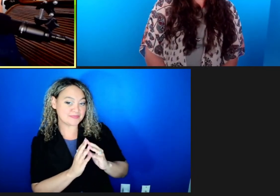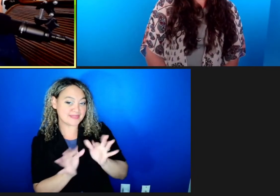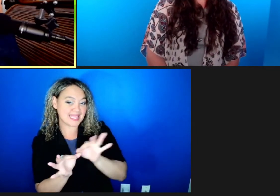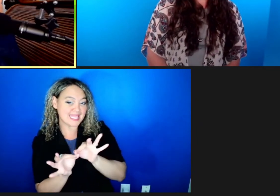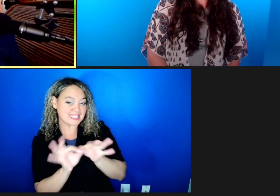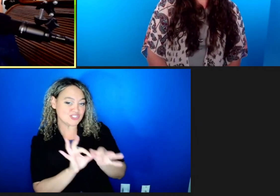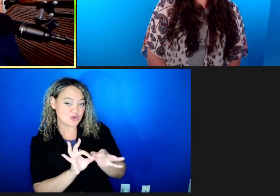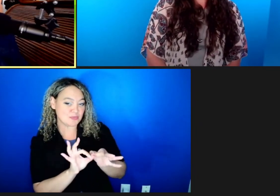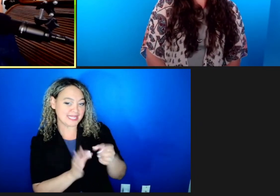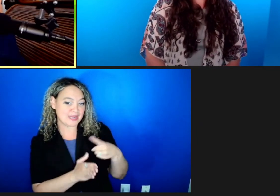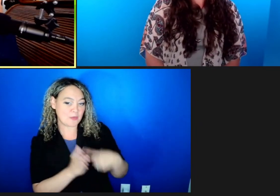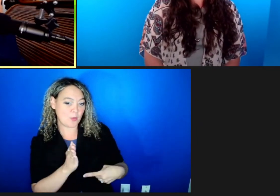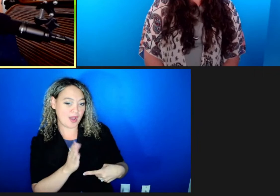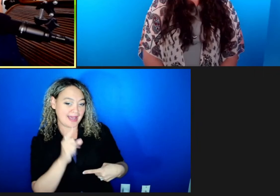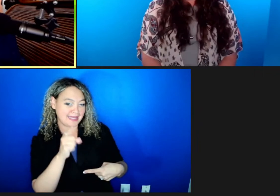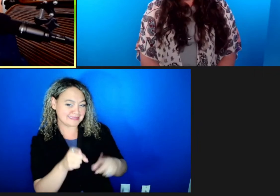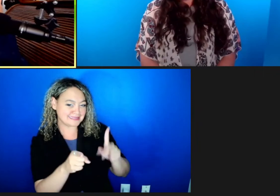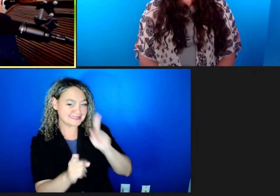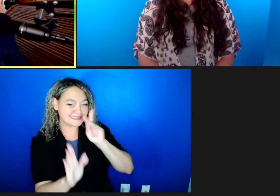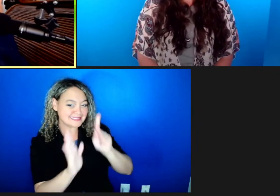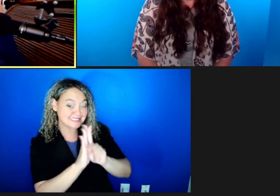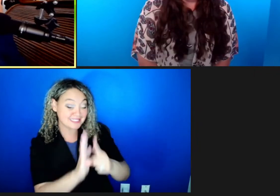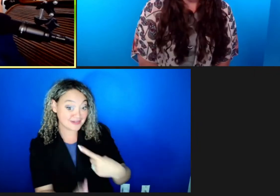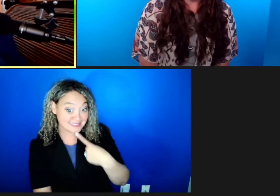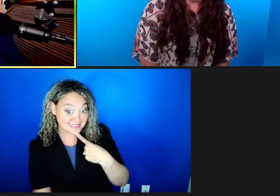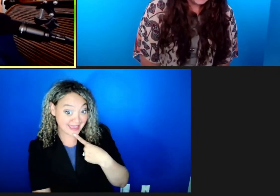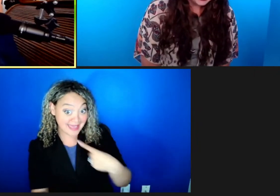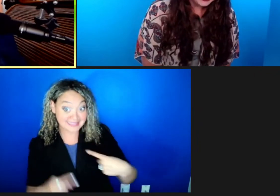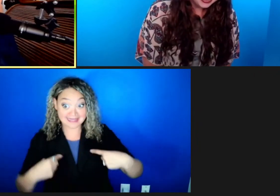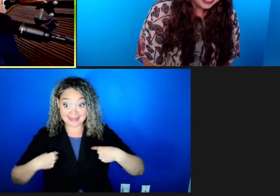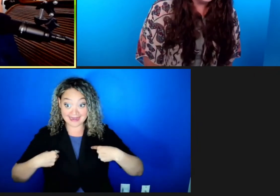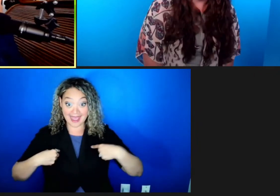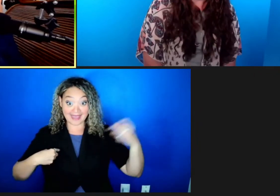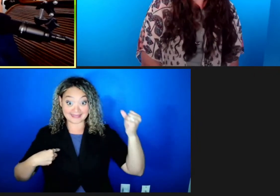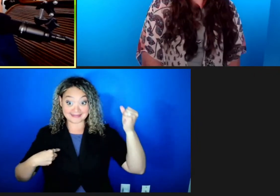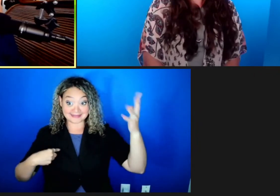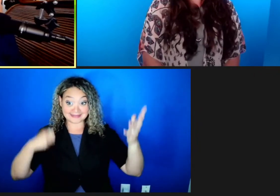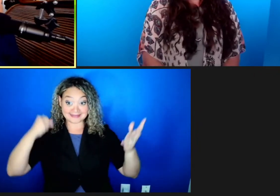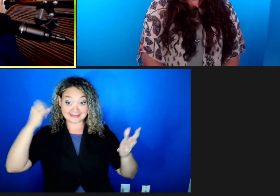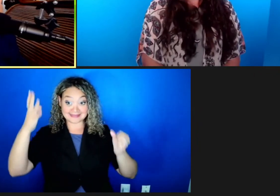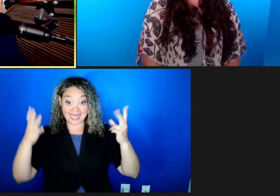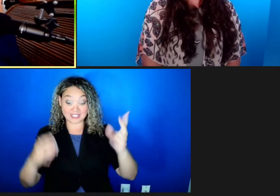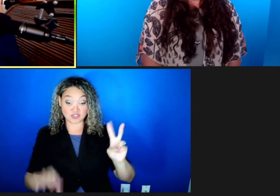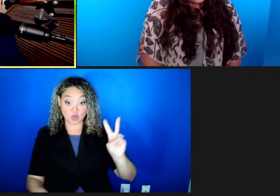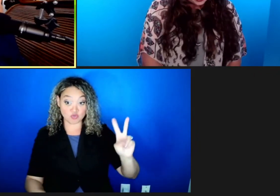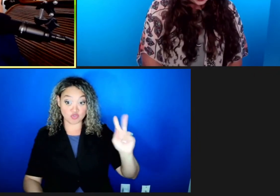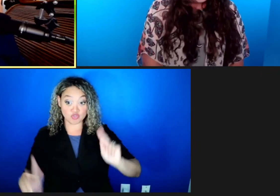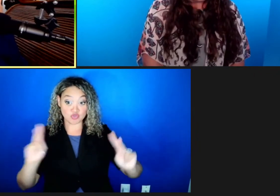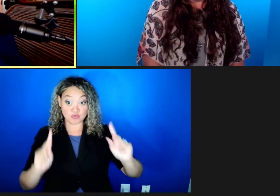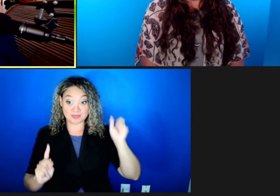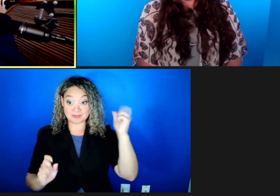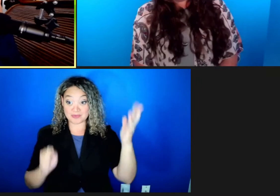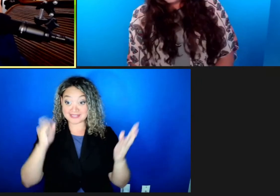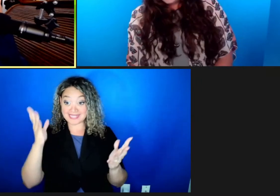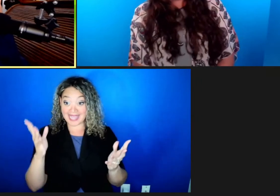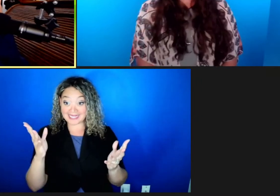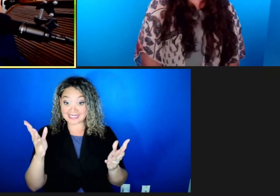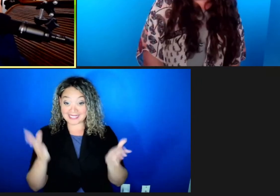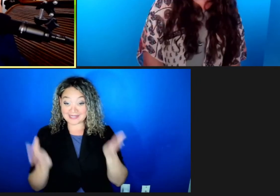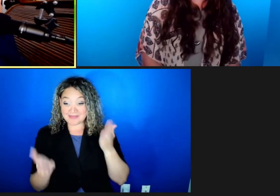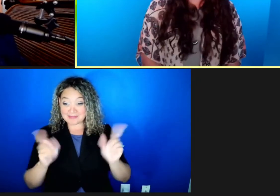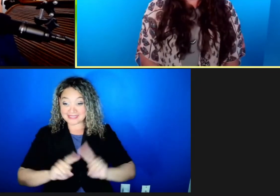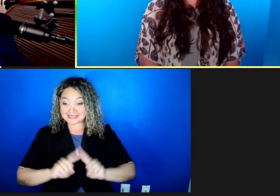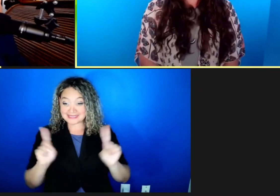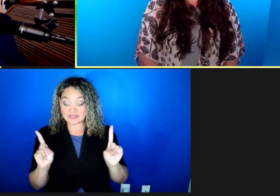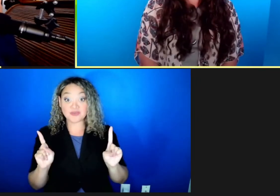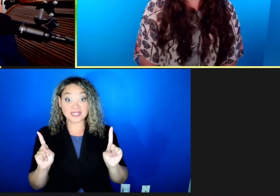interpreting what you say, and there'll be two of us signing, maybe signing differently.